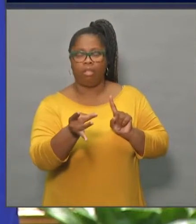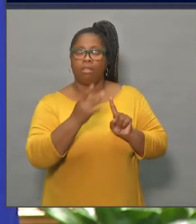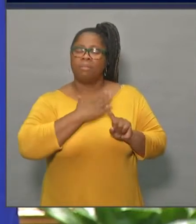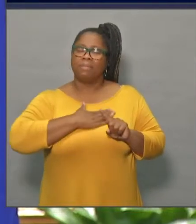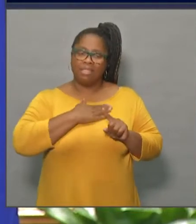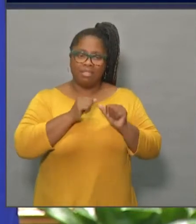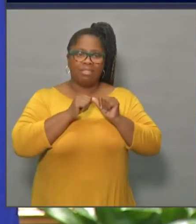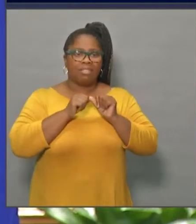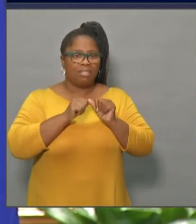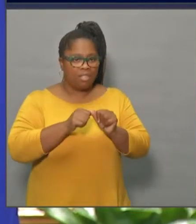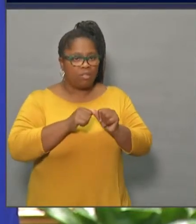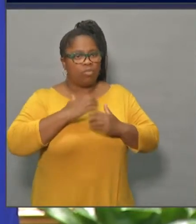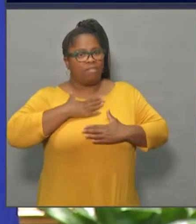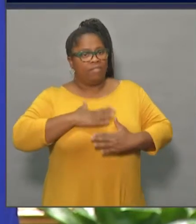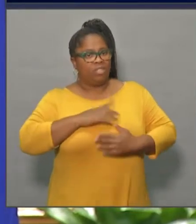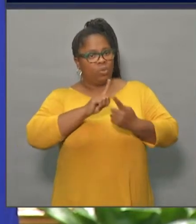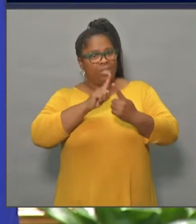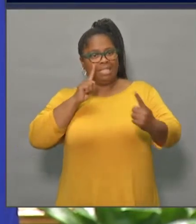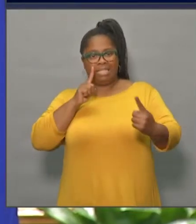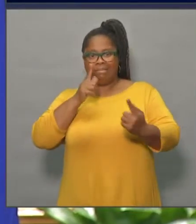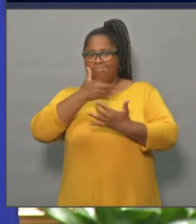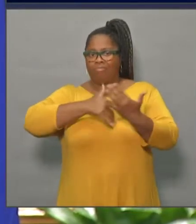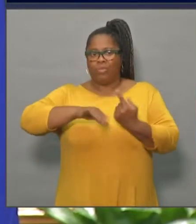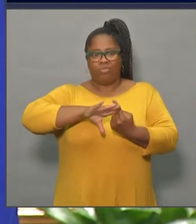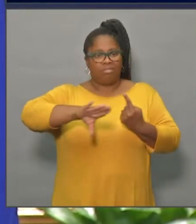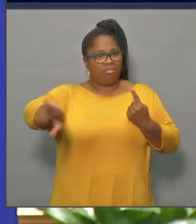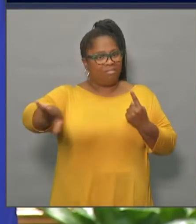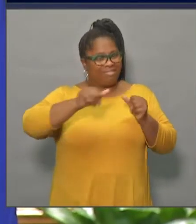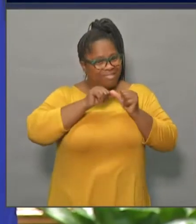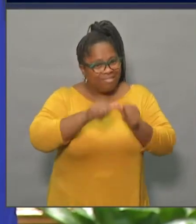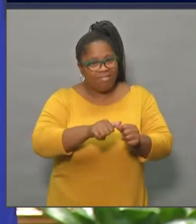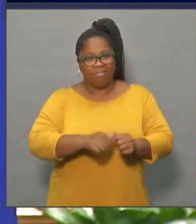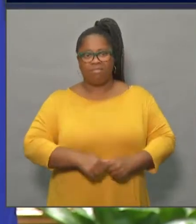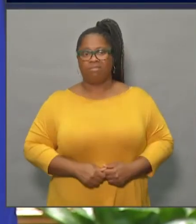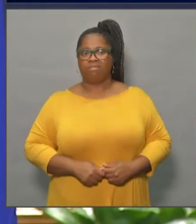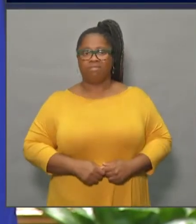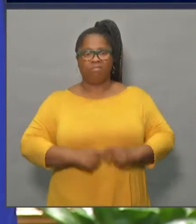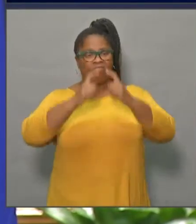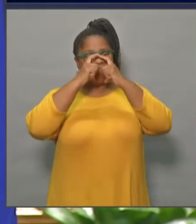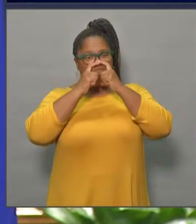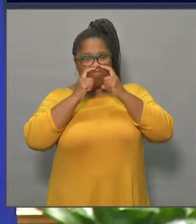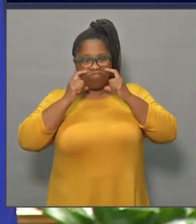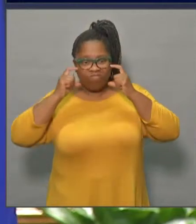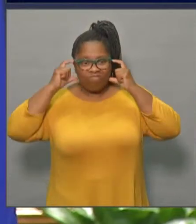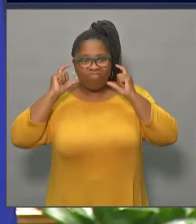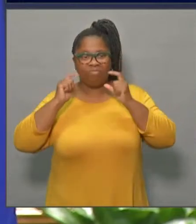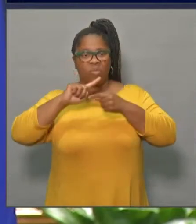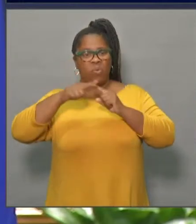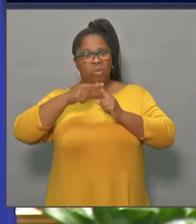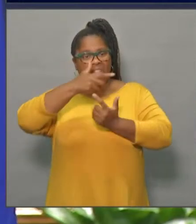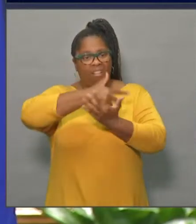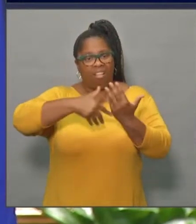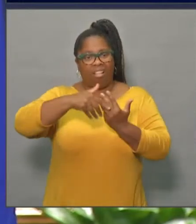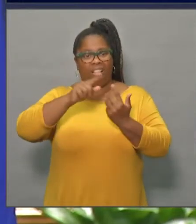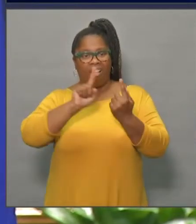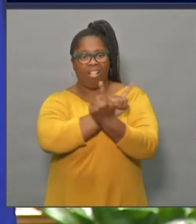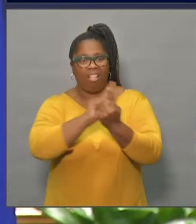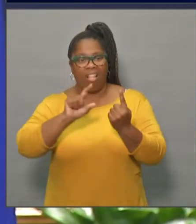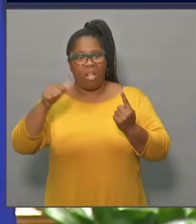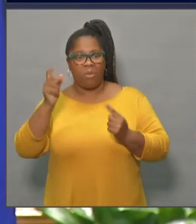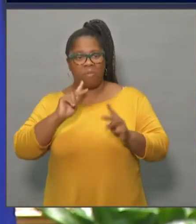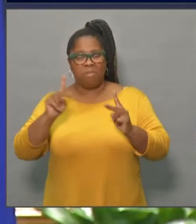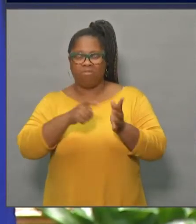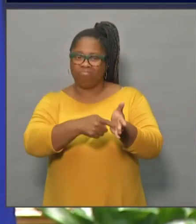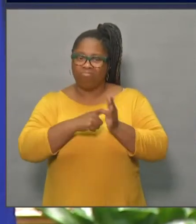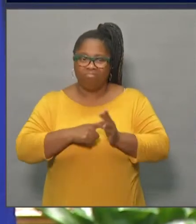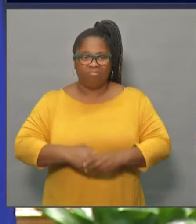practice physical distancing, continue to wear your cloth face coverings when you're among other people, because these actions work.